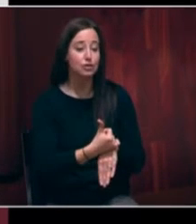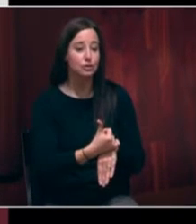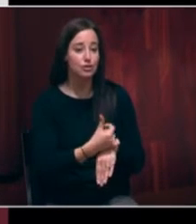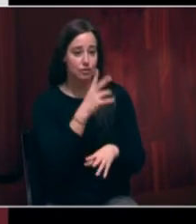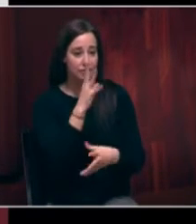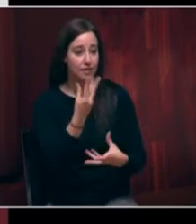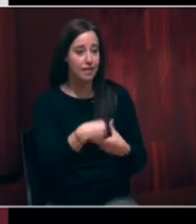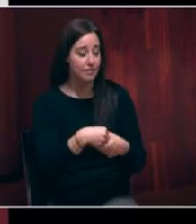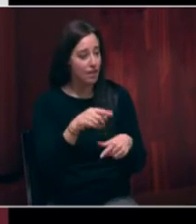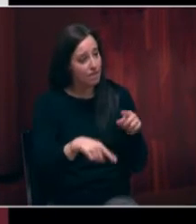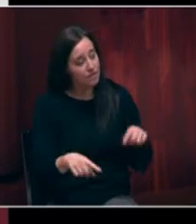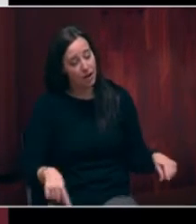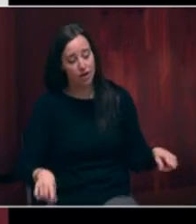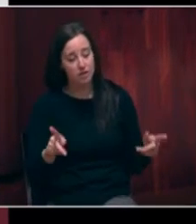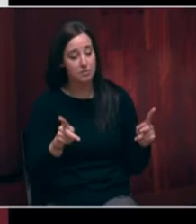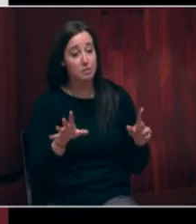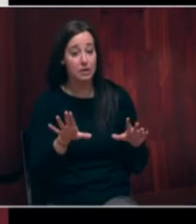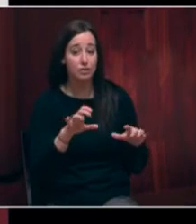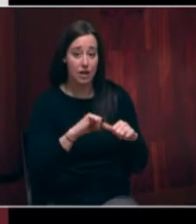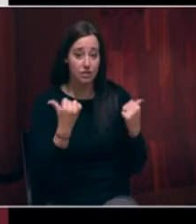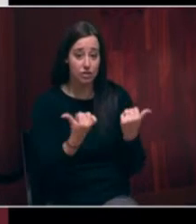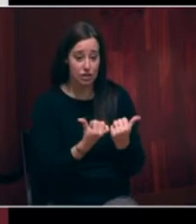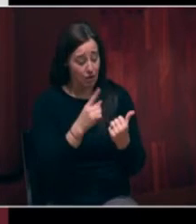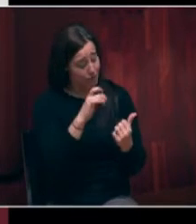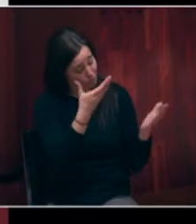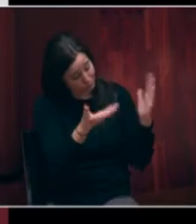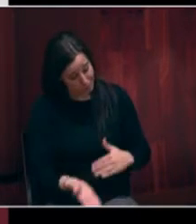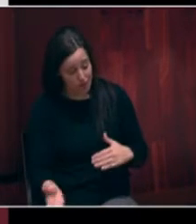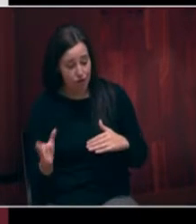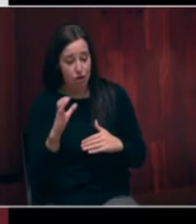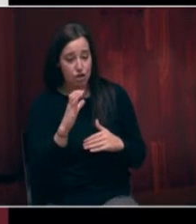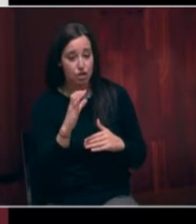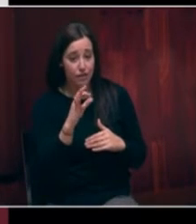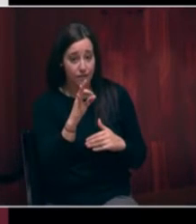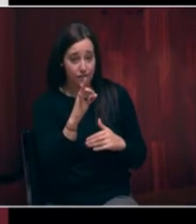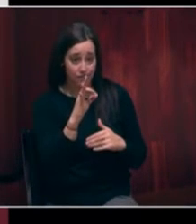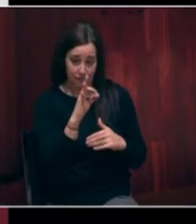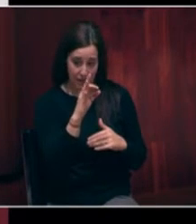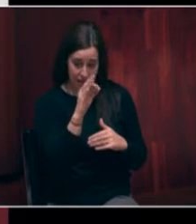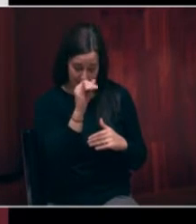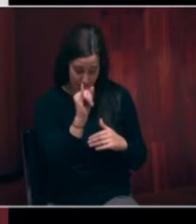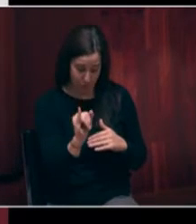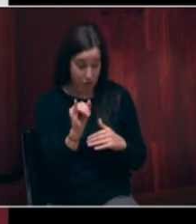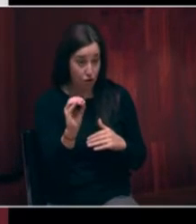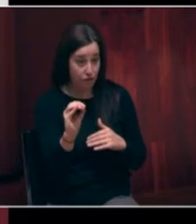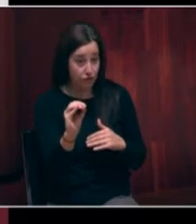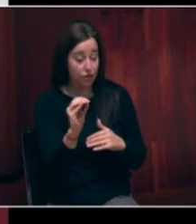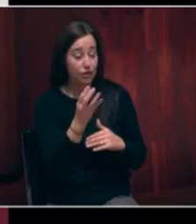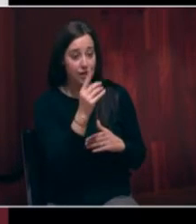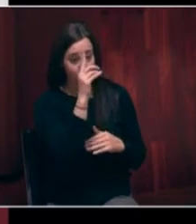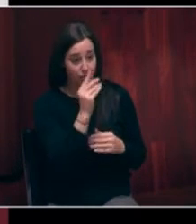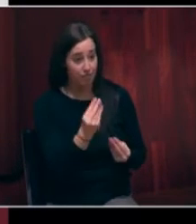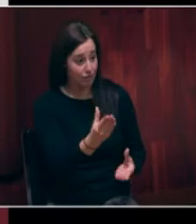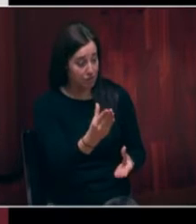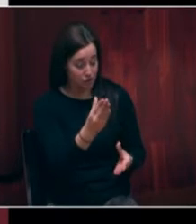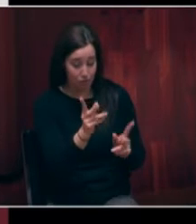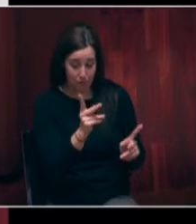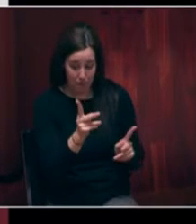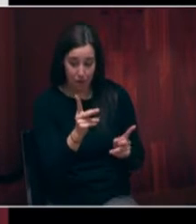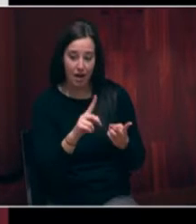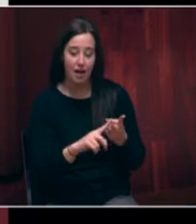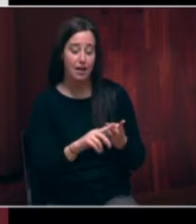folks within your agencies. You're going to need to bring in your chief information officer, your physical security guys, also your records guys, also